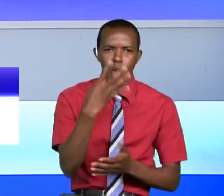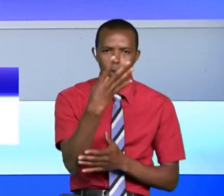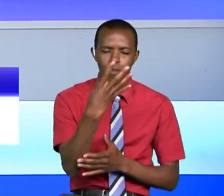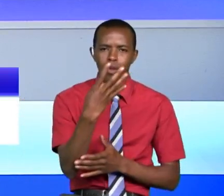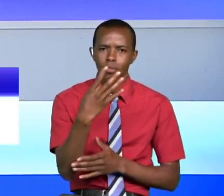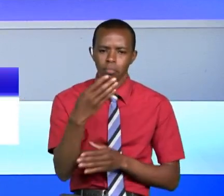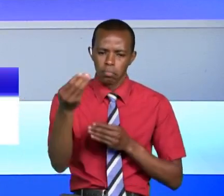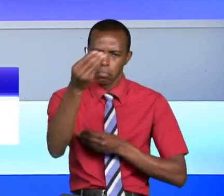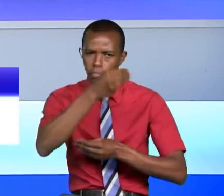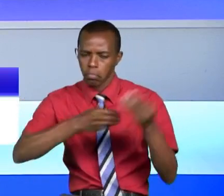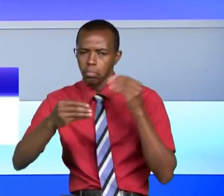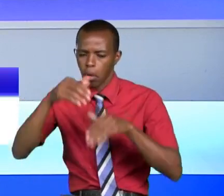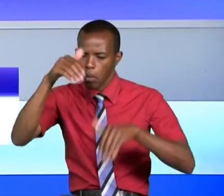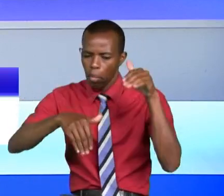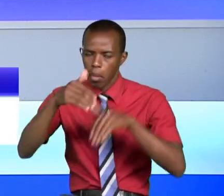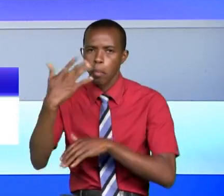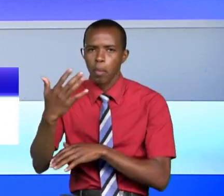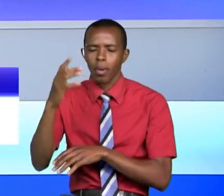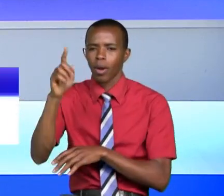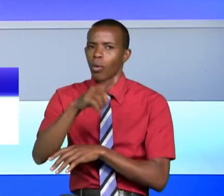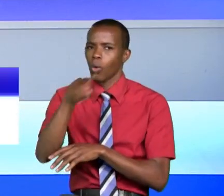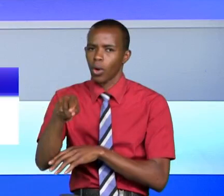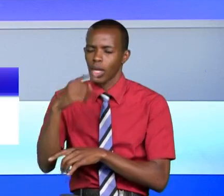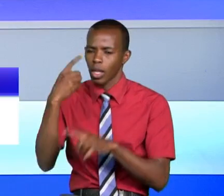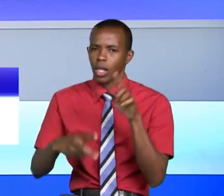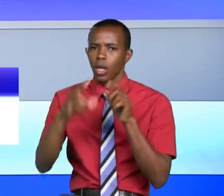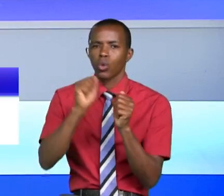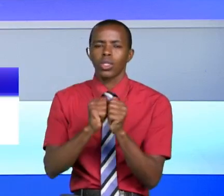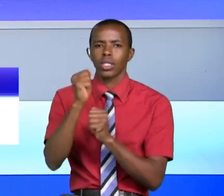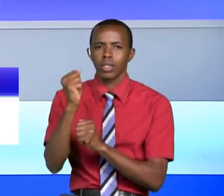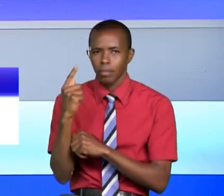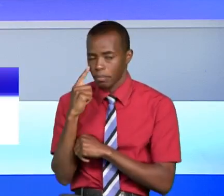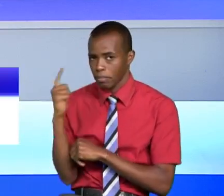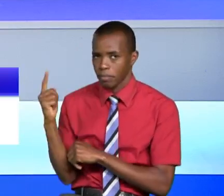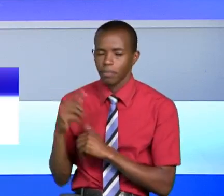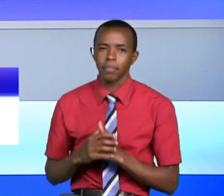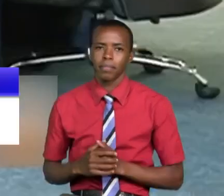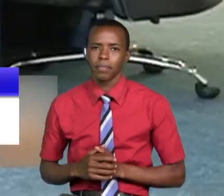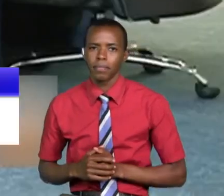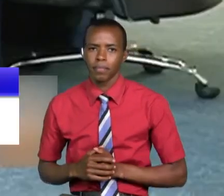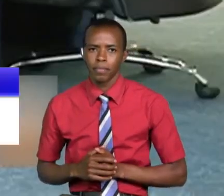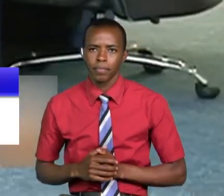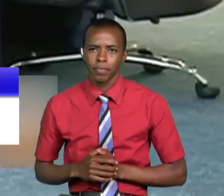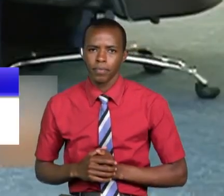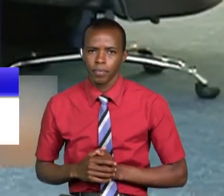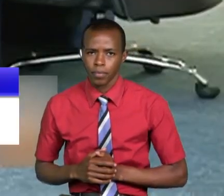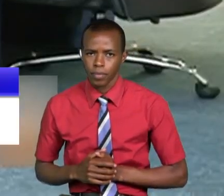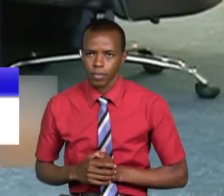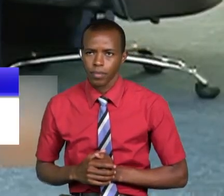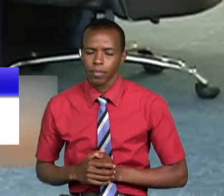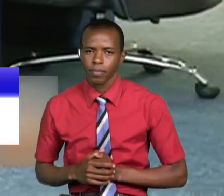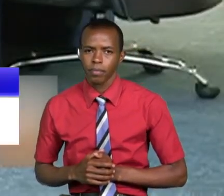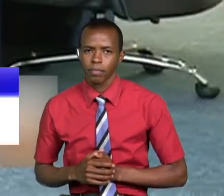after procuring ballot papers in 2010 illegally. Caroline Sumer with more details. Military officer with 34